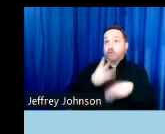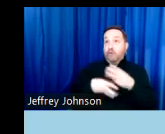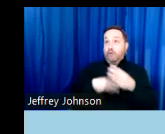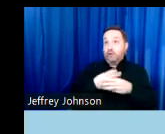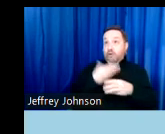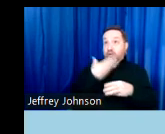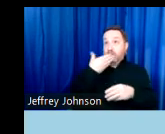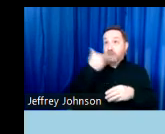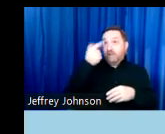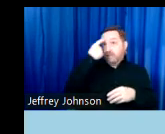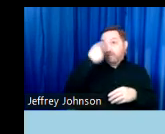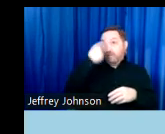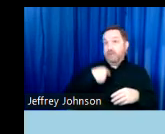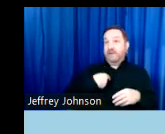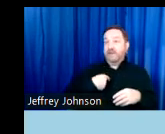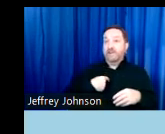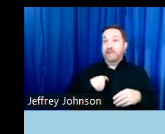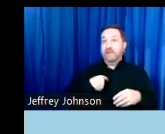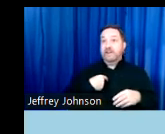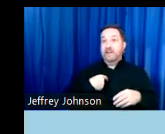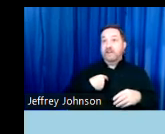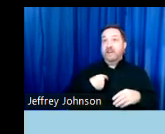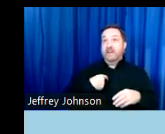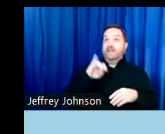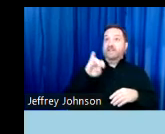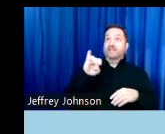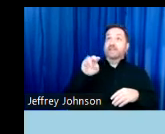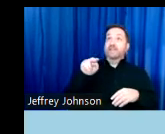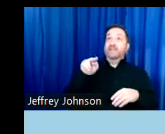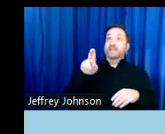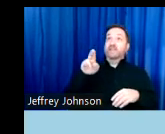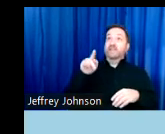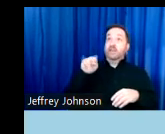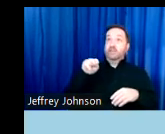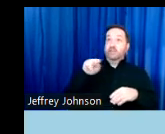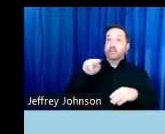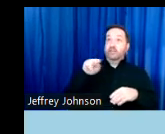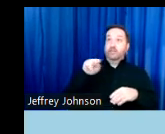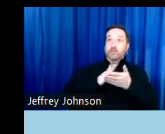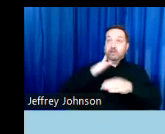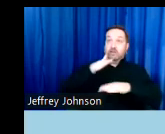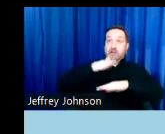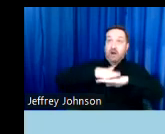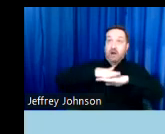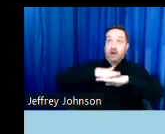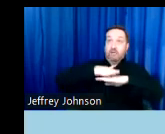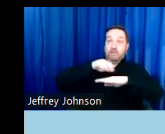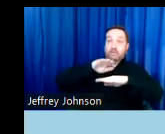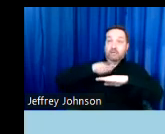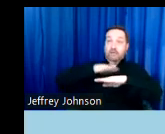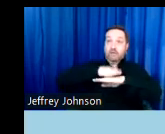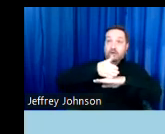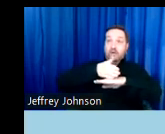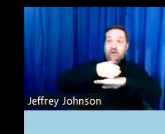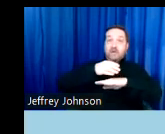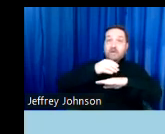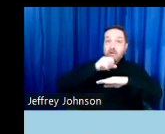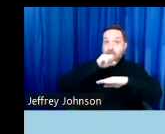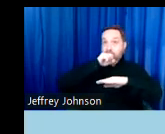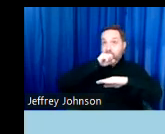me. The induction cooktop side of cooking for